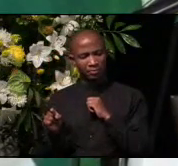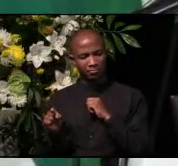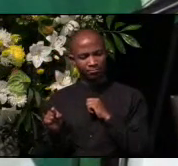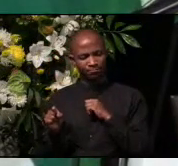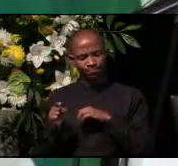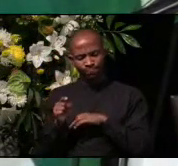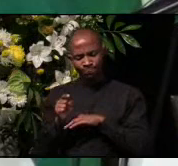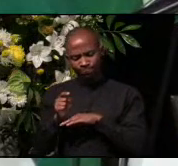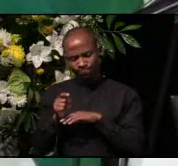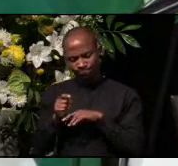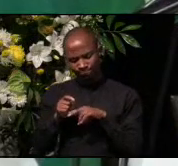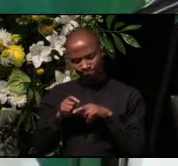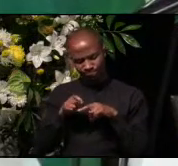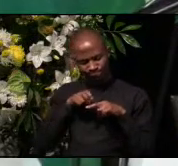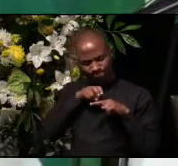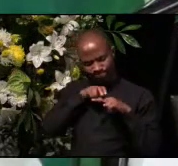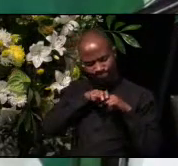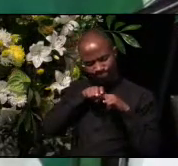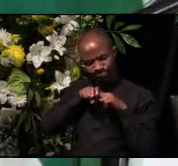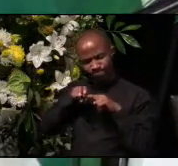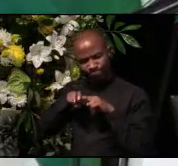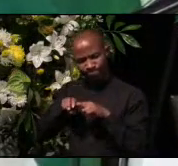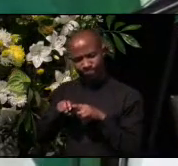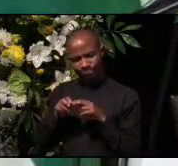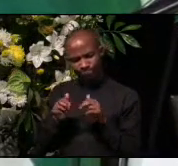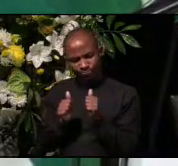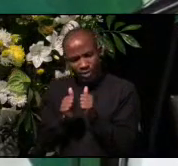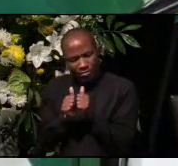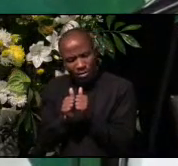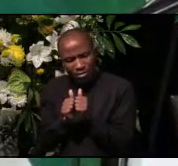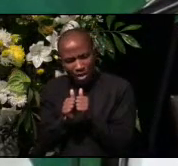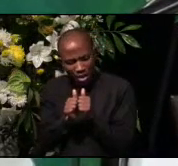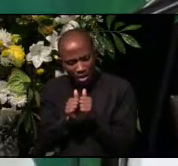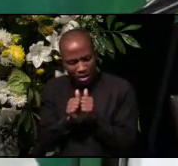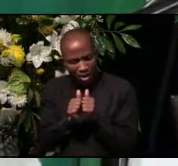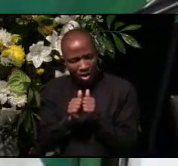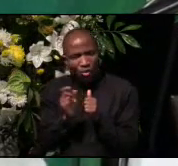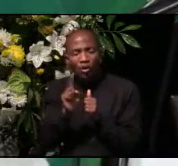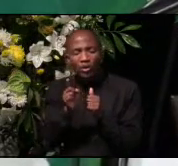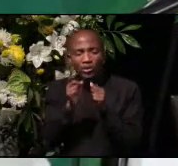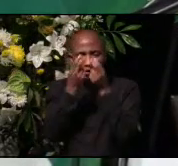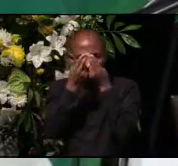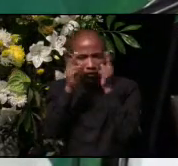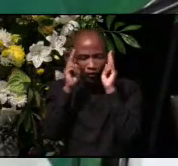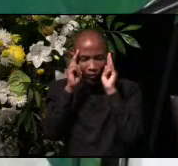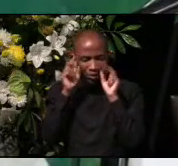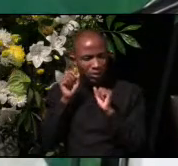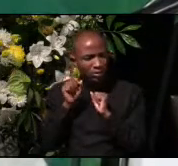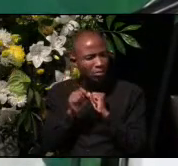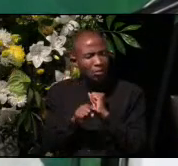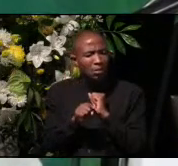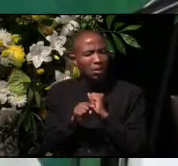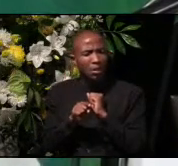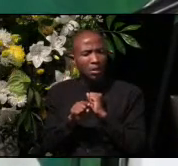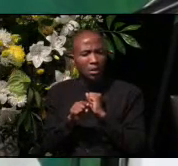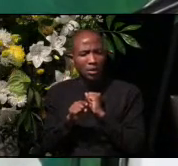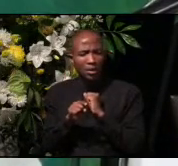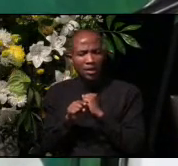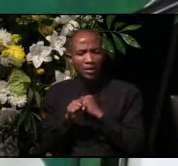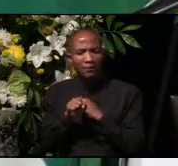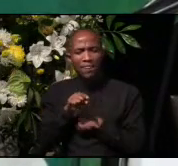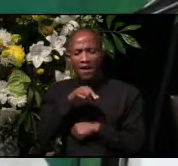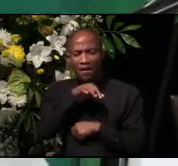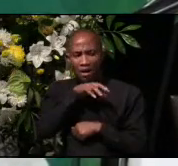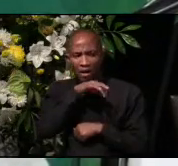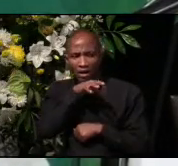those who were associated with this University who were proponents of Africa